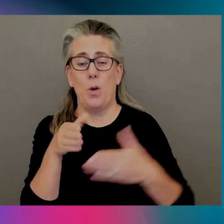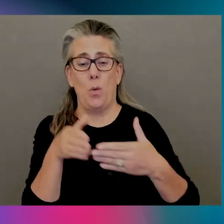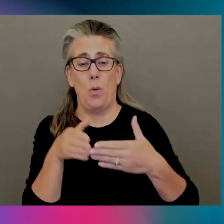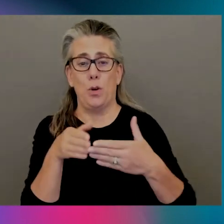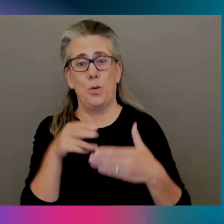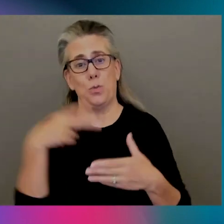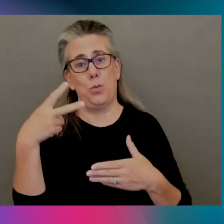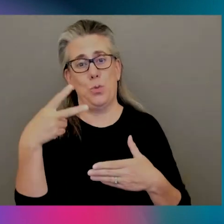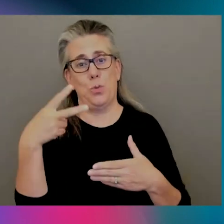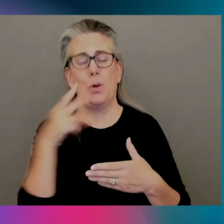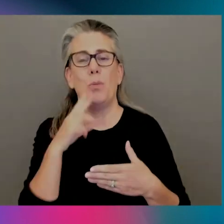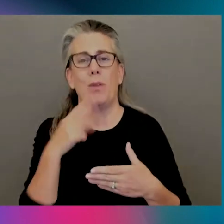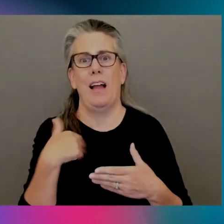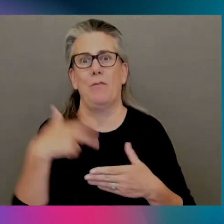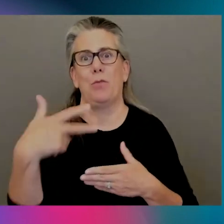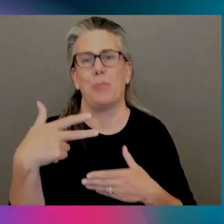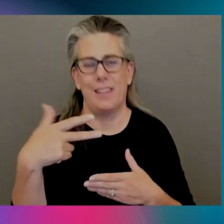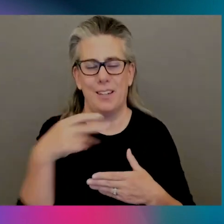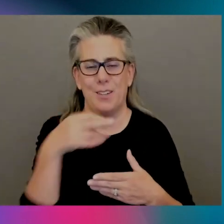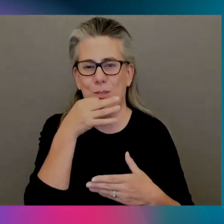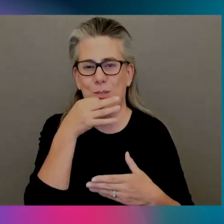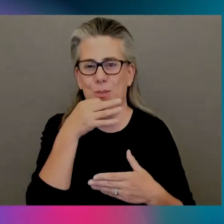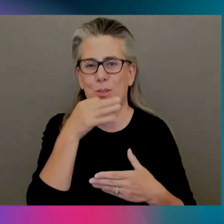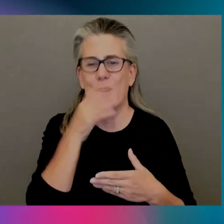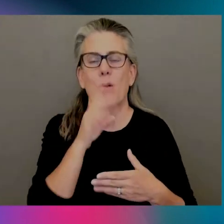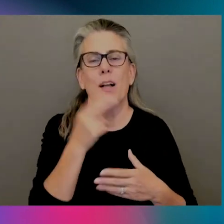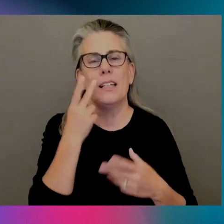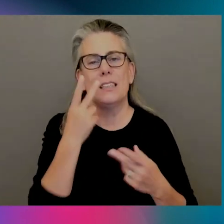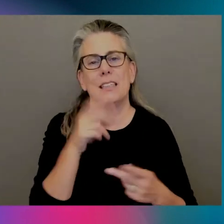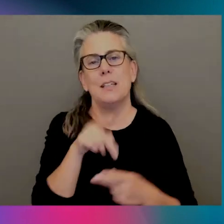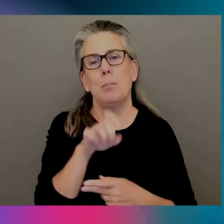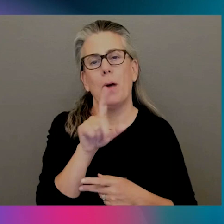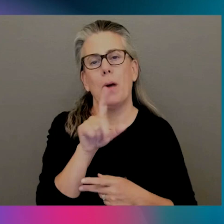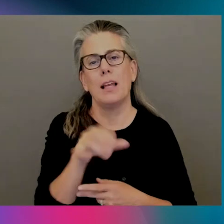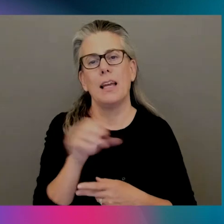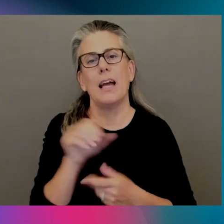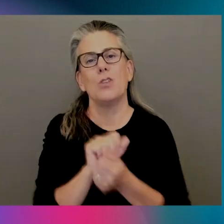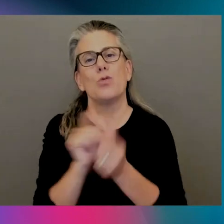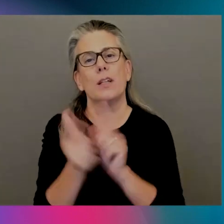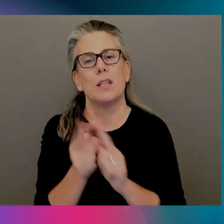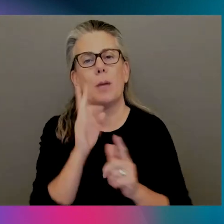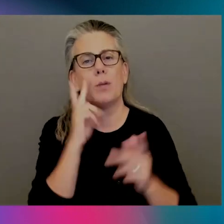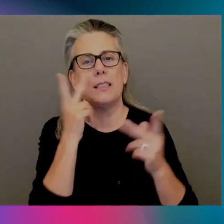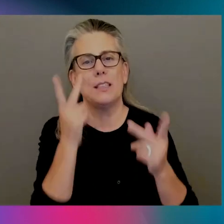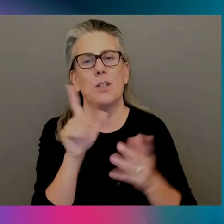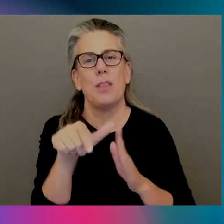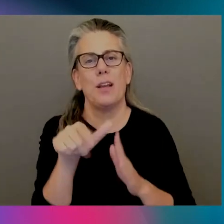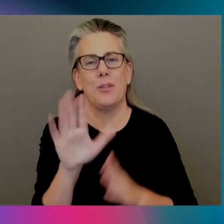using Poly, and Transcribe. So we'll see you then. Stick around.